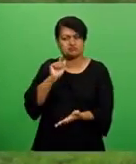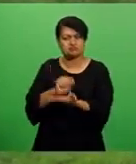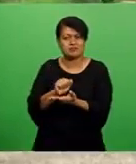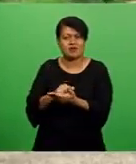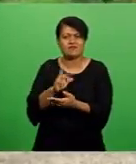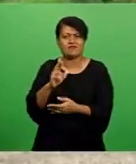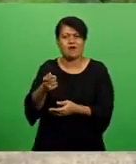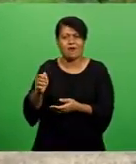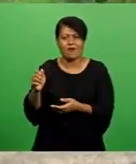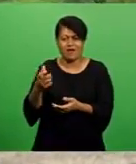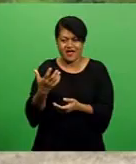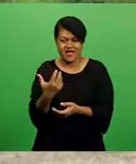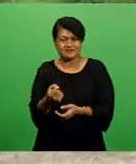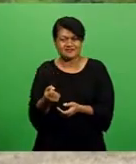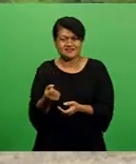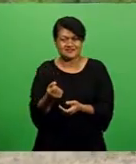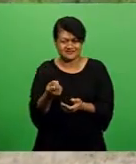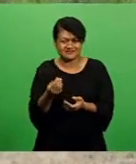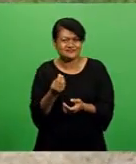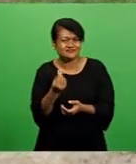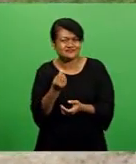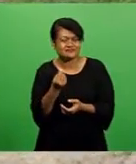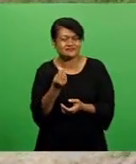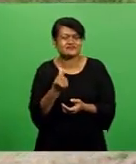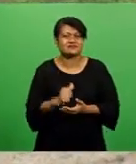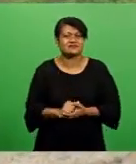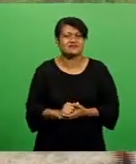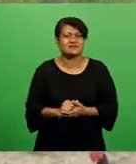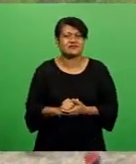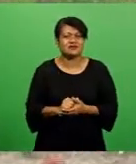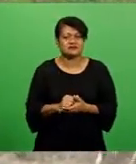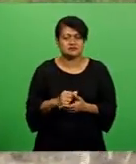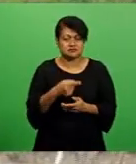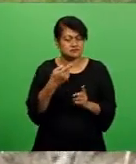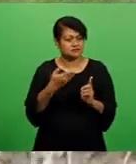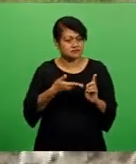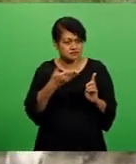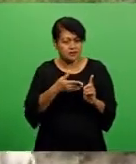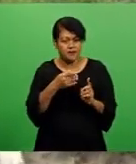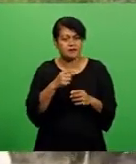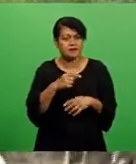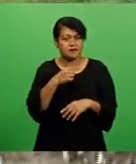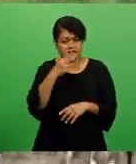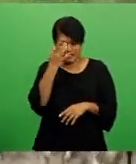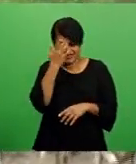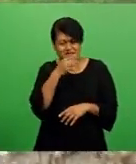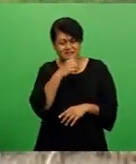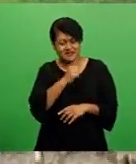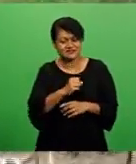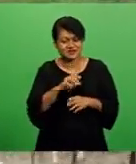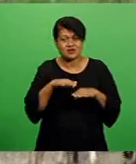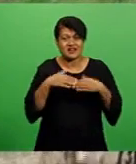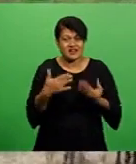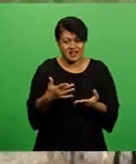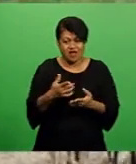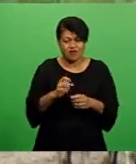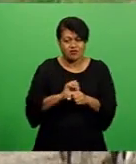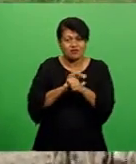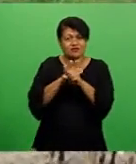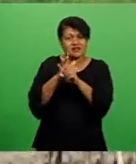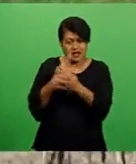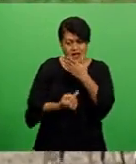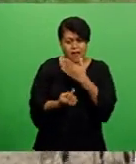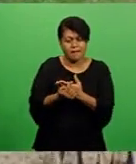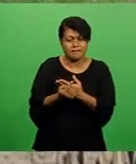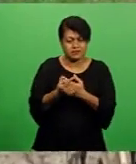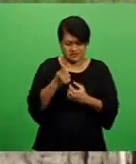income contracted to the Agro Marketing Authority. While Prasad has managed to provide for his family since COVID-19, he has found strength